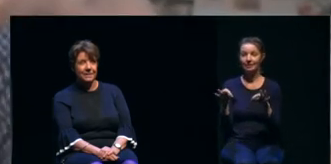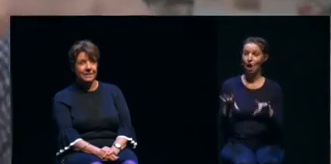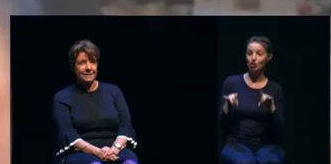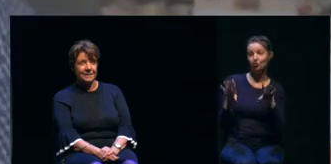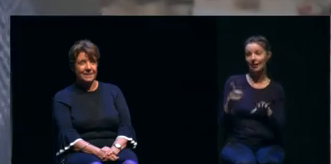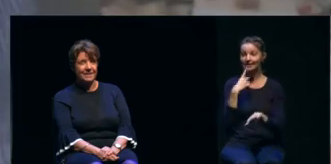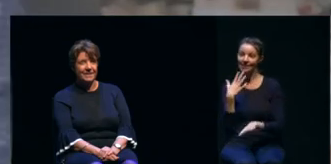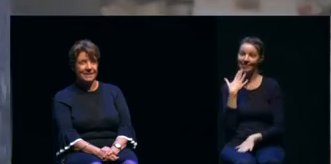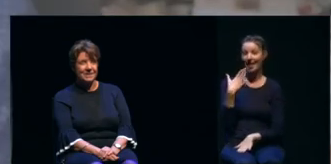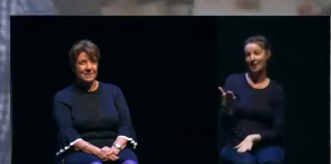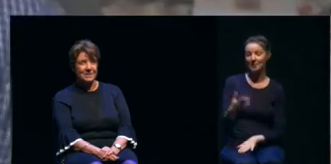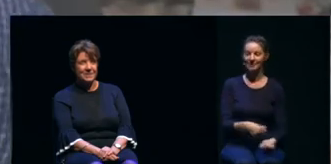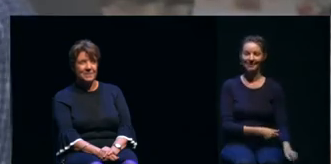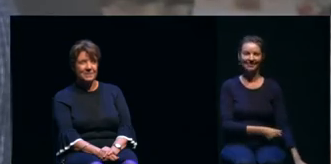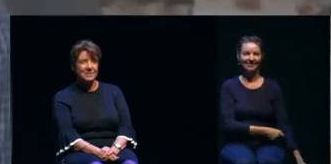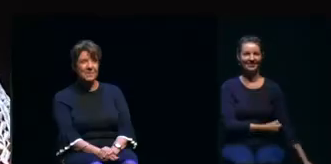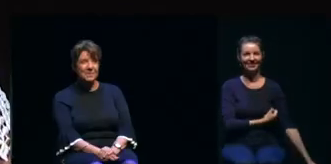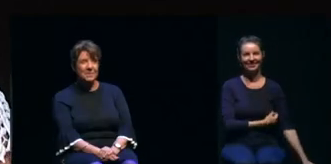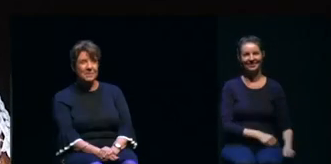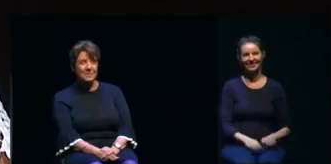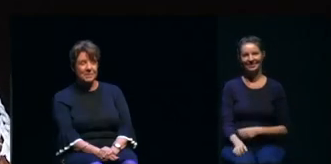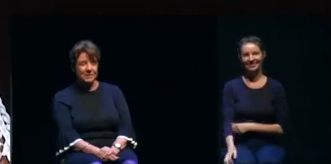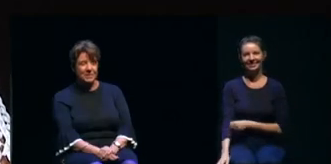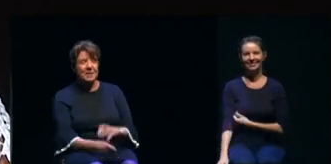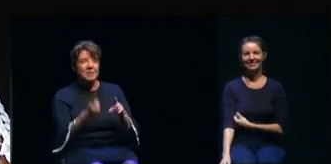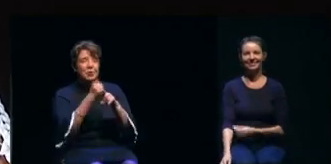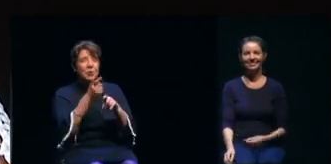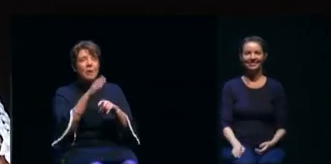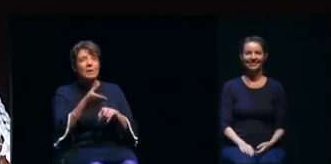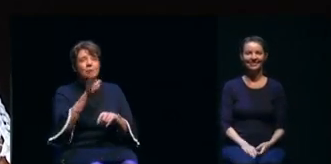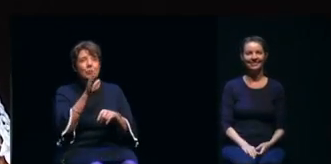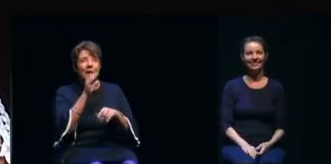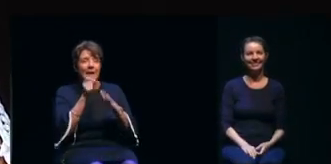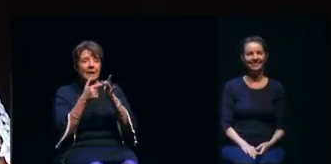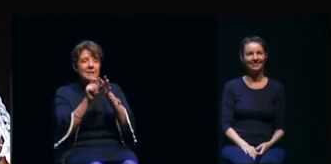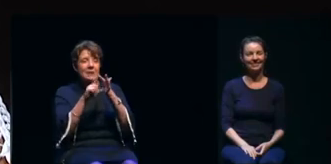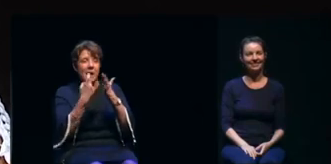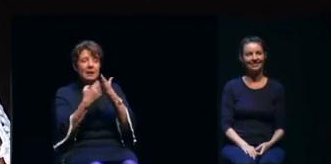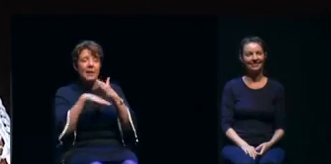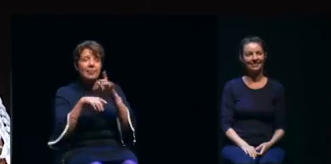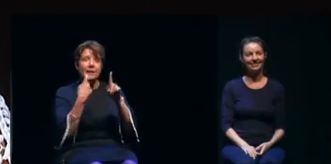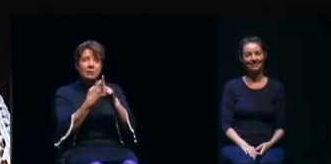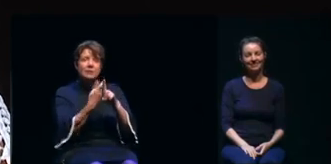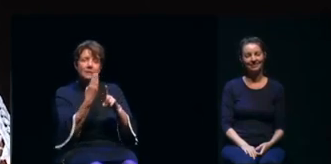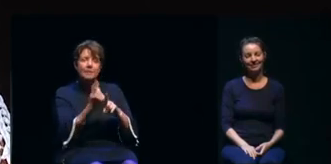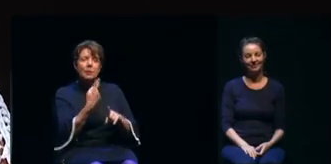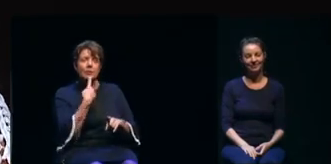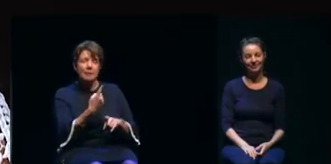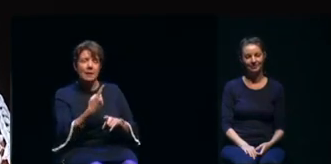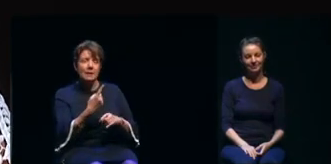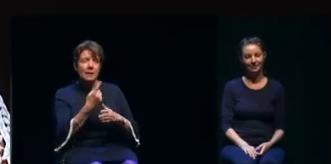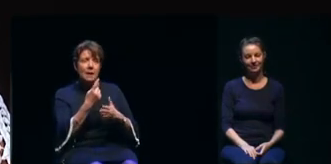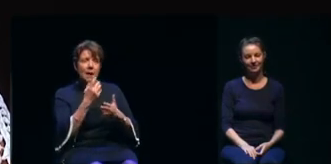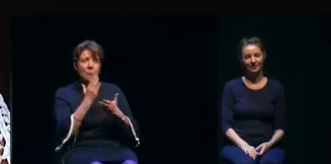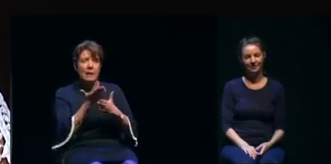like, ugh. Speaking of drinking cider in the kitchen, one of the things that you said, which really I